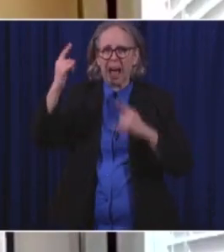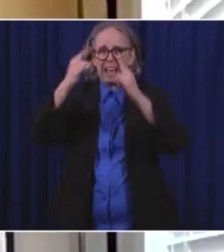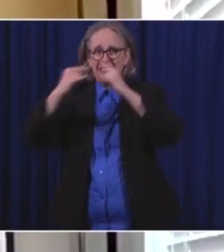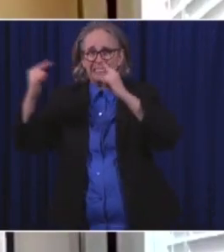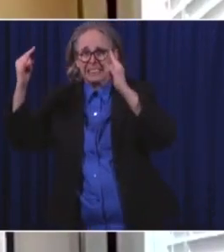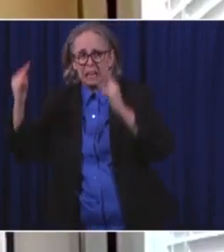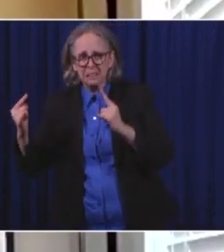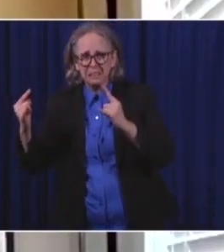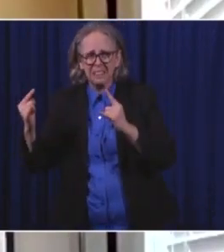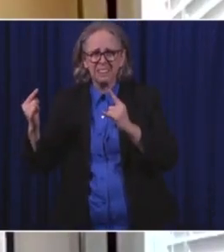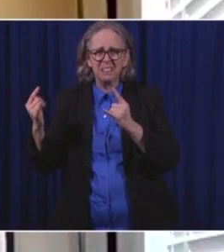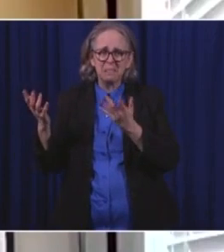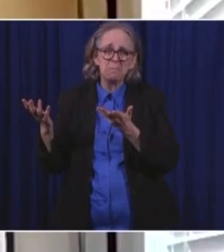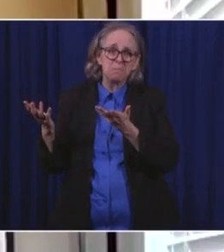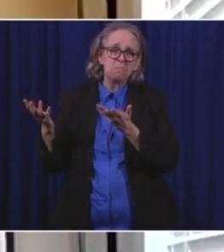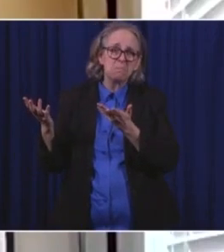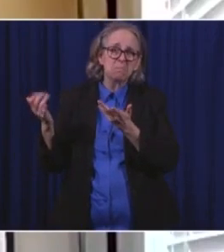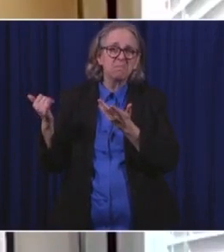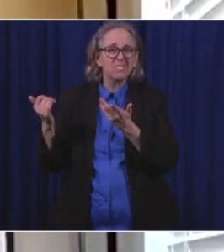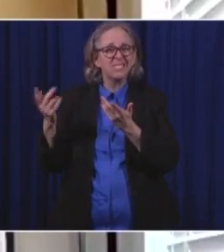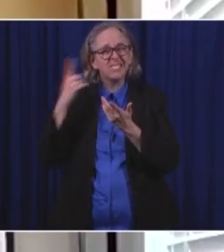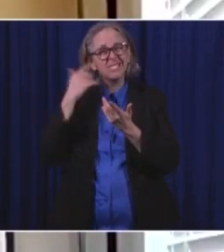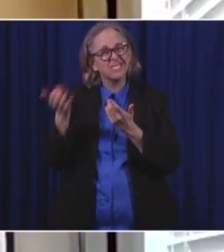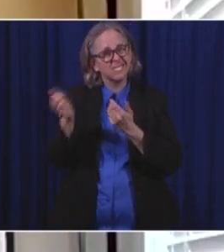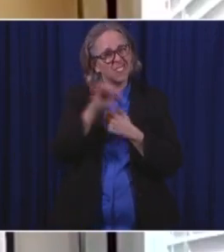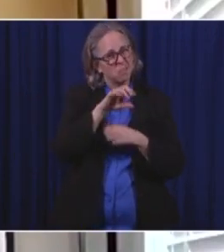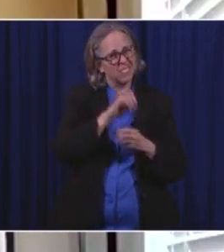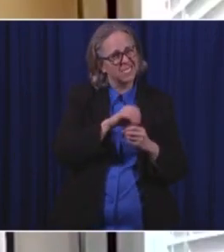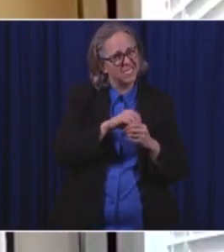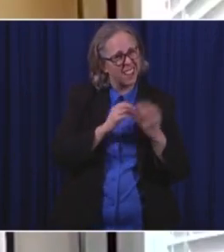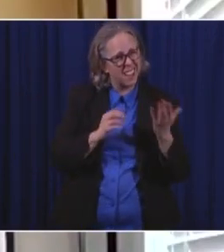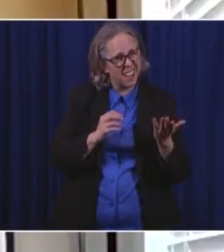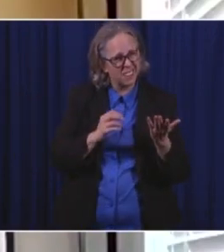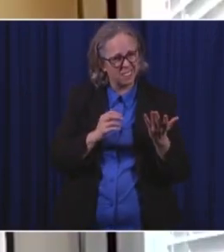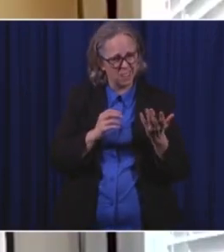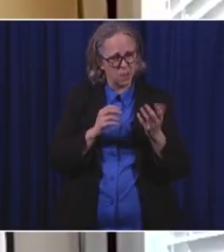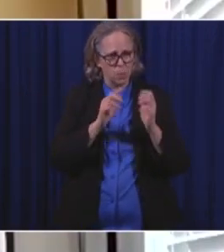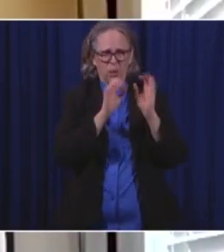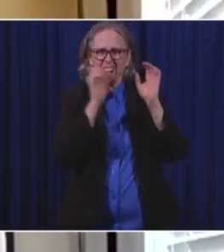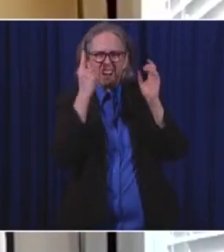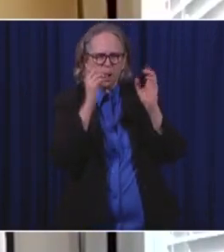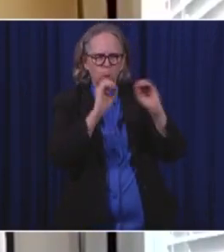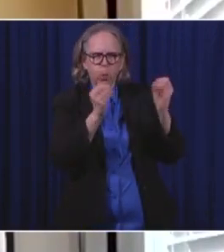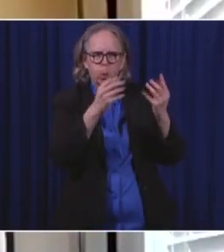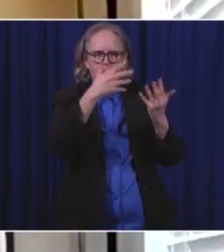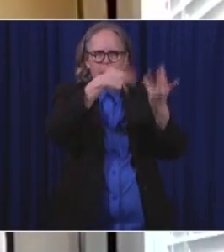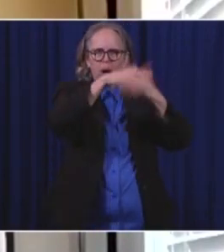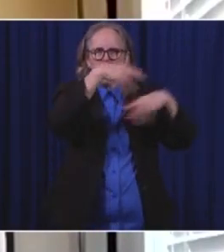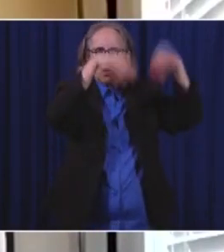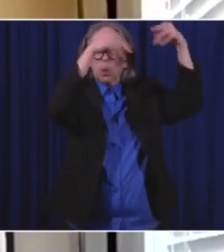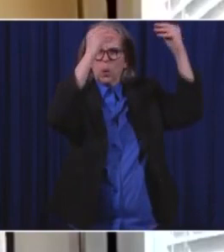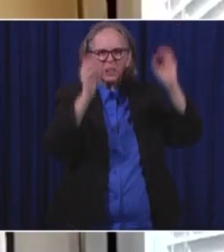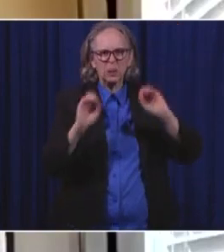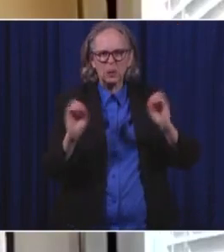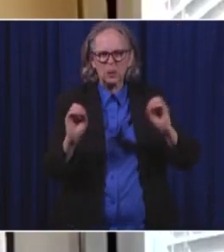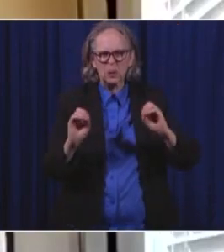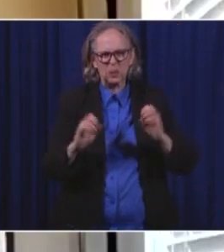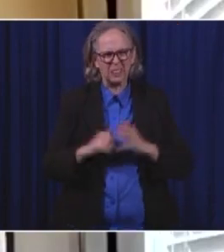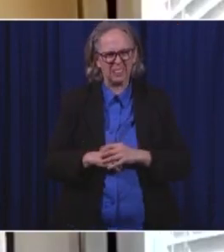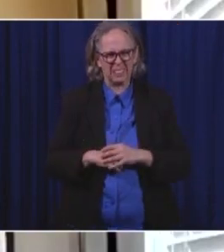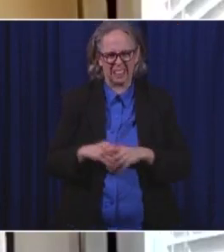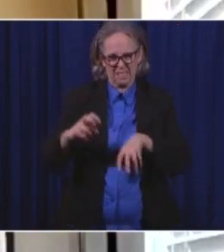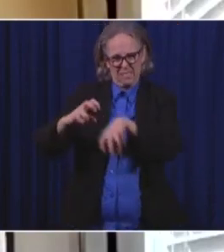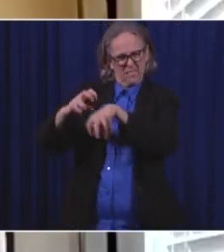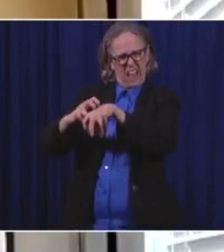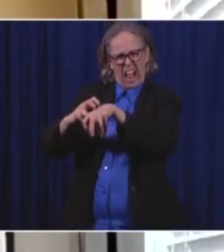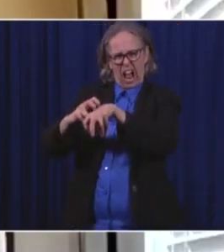open. The ventilation issue, as we've learned more about the way that this virus spreads, which is through the air,